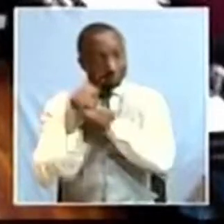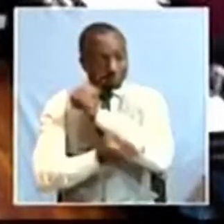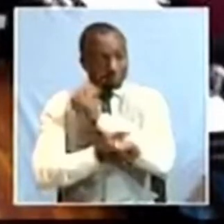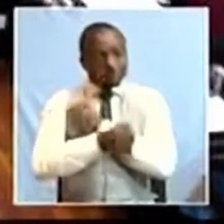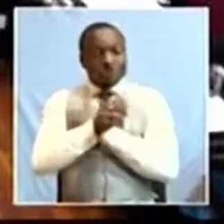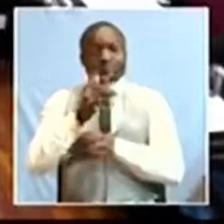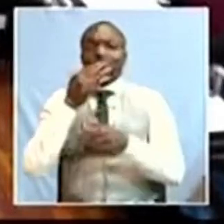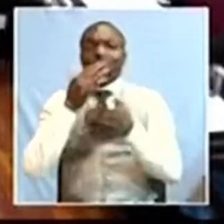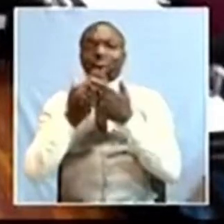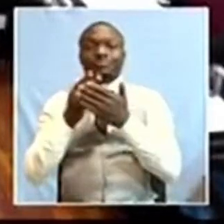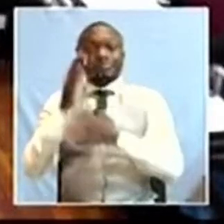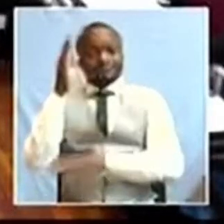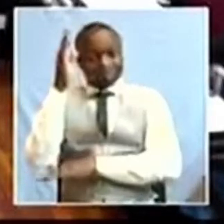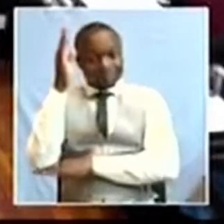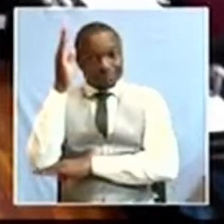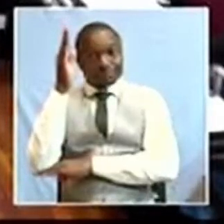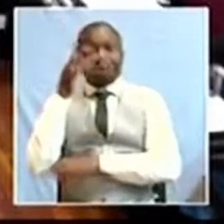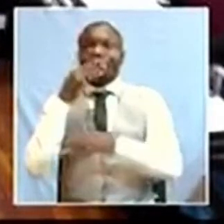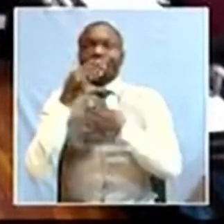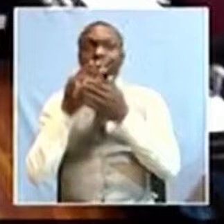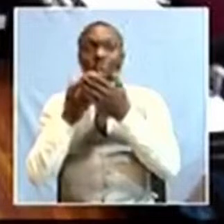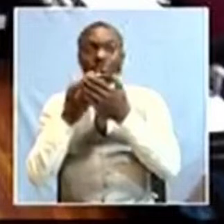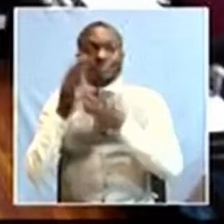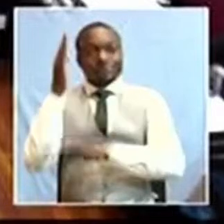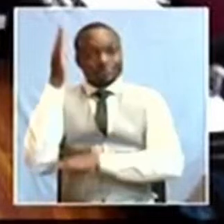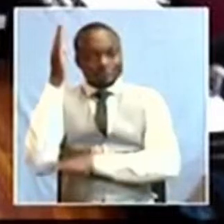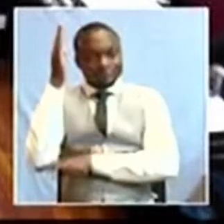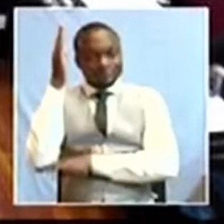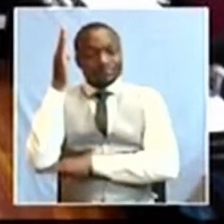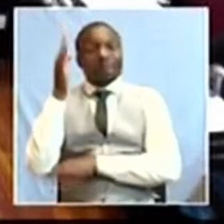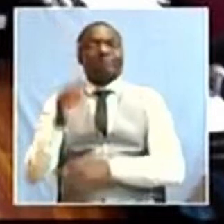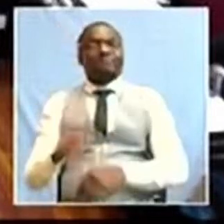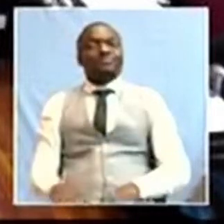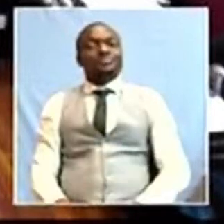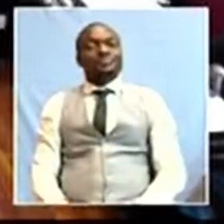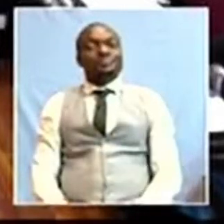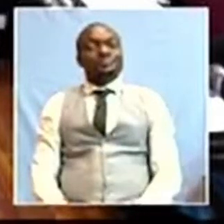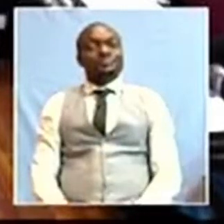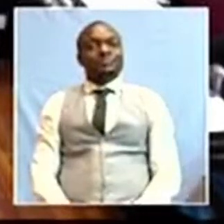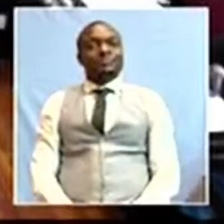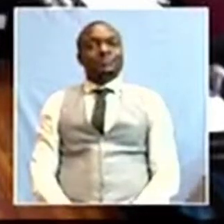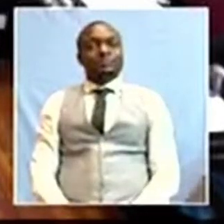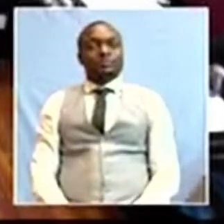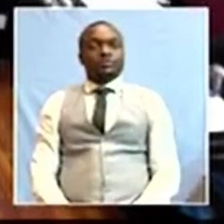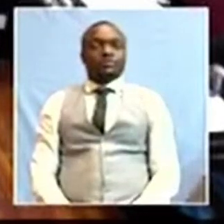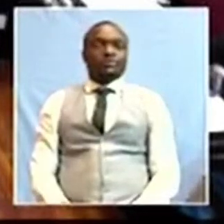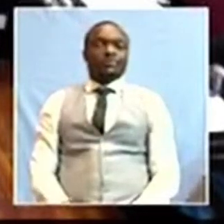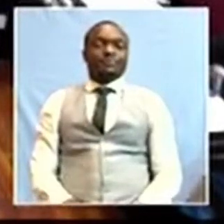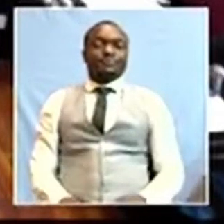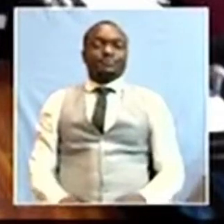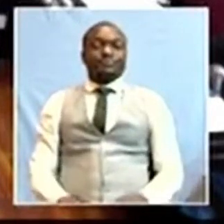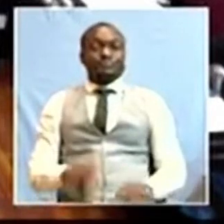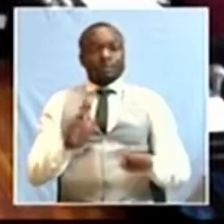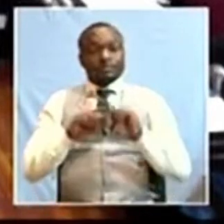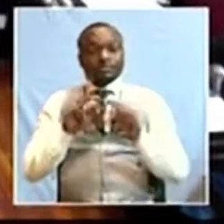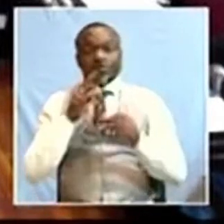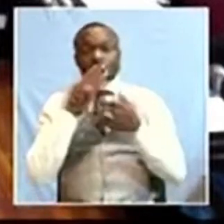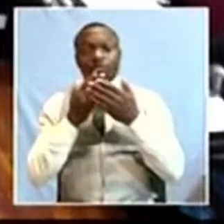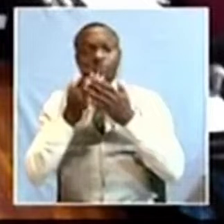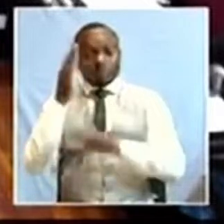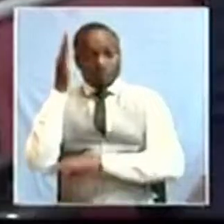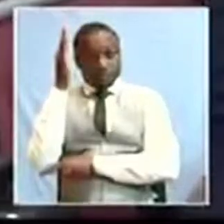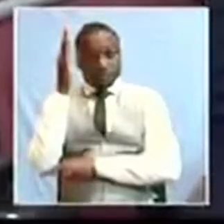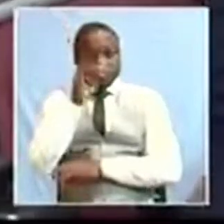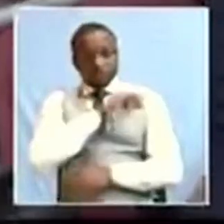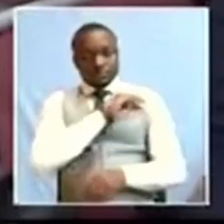Good afternoon. Is it afternoon? Good afternoon, Chair, and good afternoon,